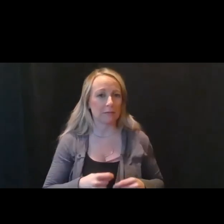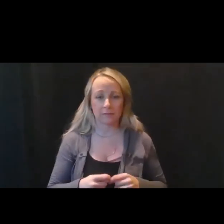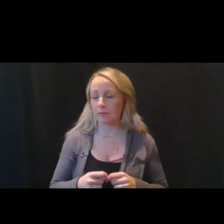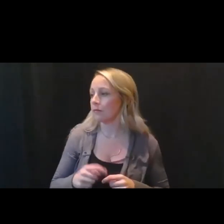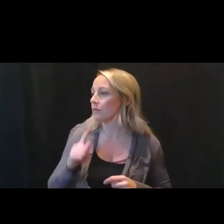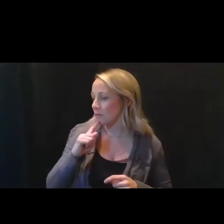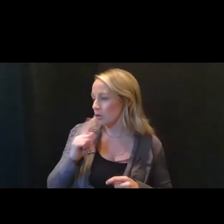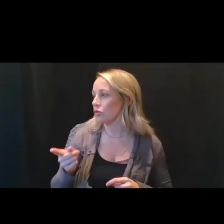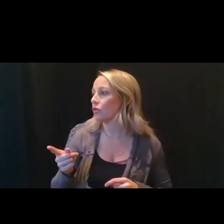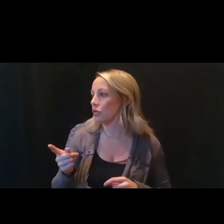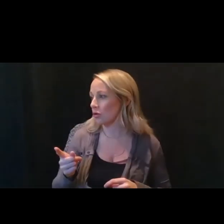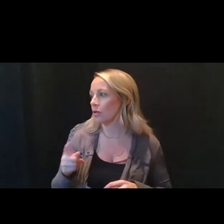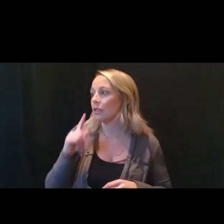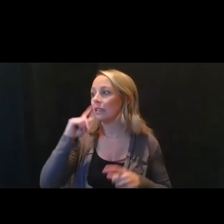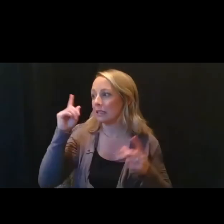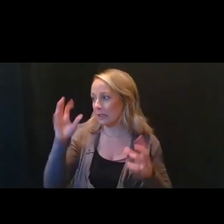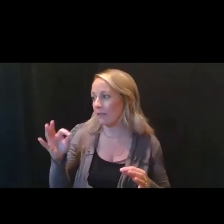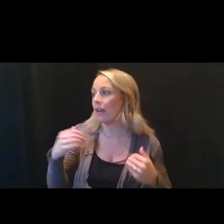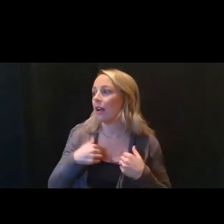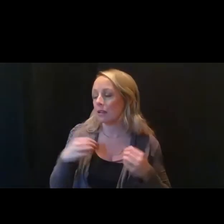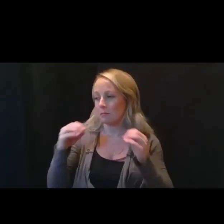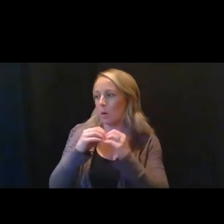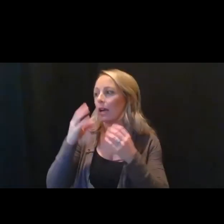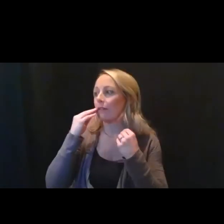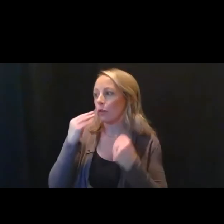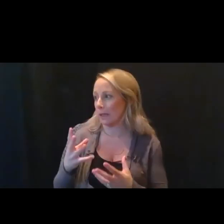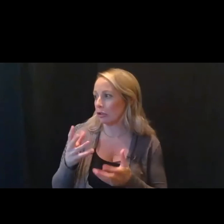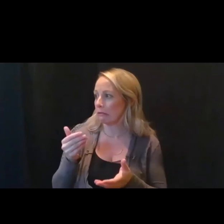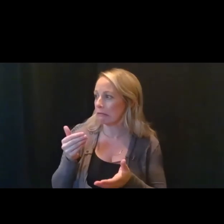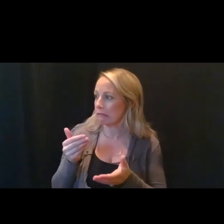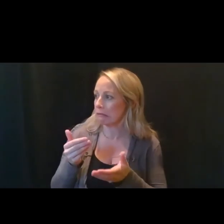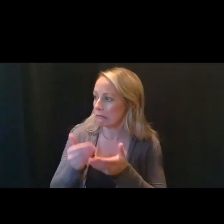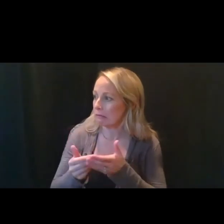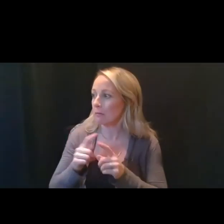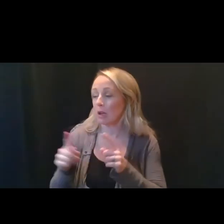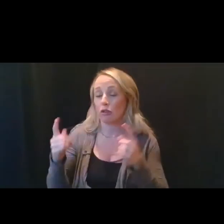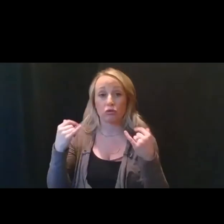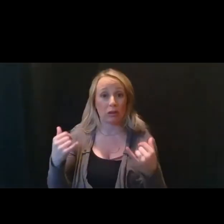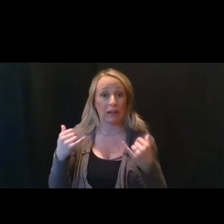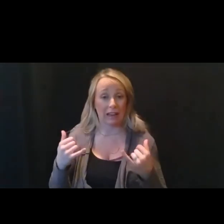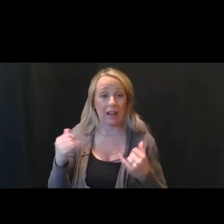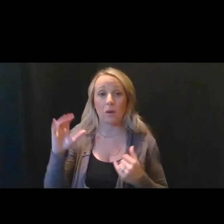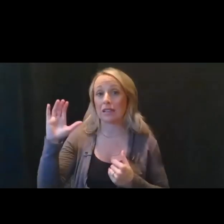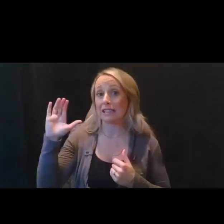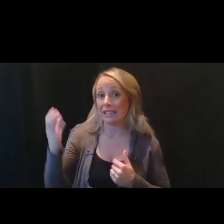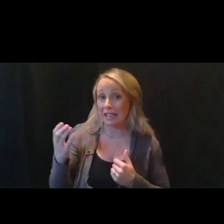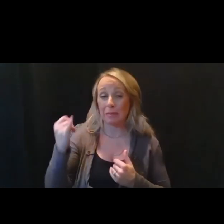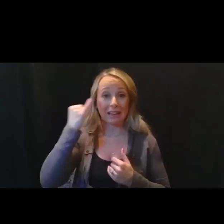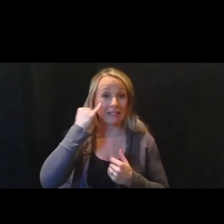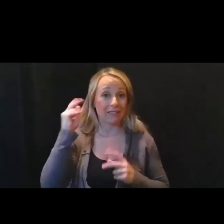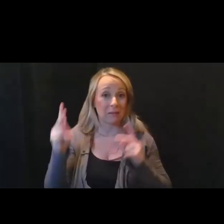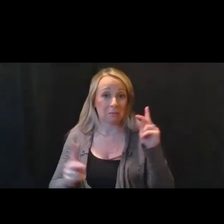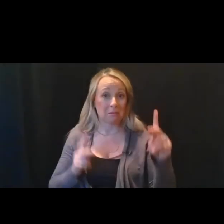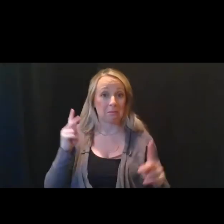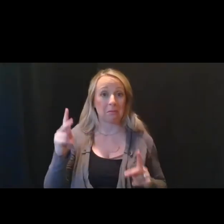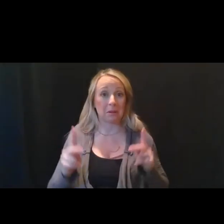Sure. Well, there definitely is more information to come, but right now it does appear that if people